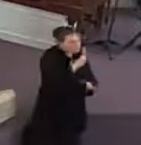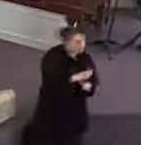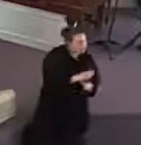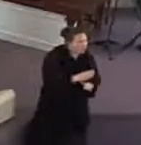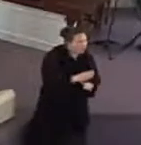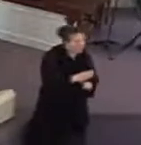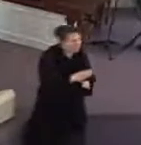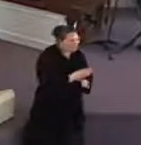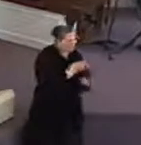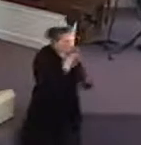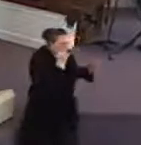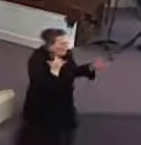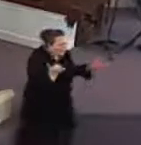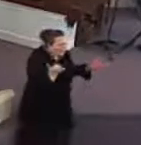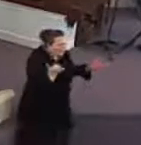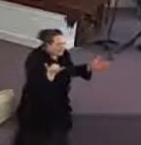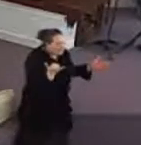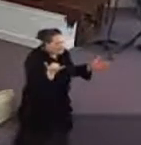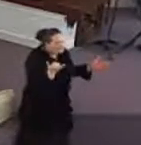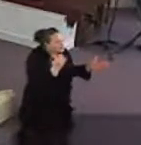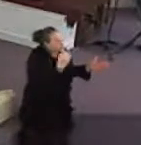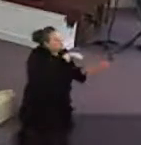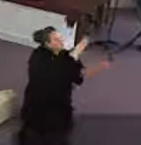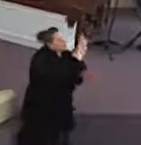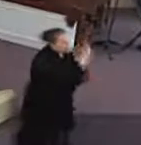God is gracious.